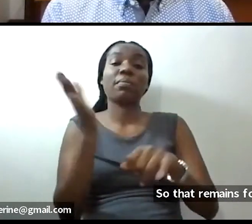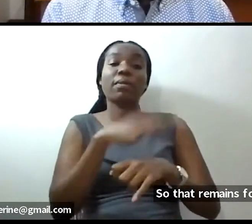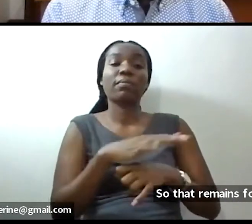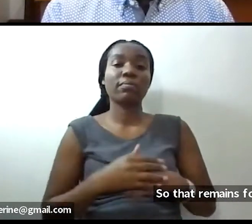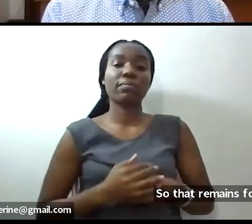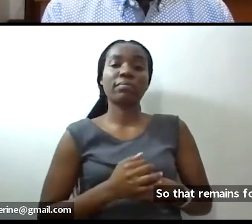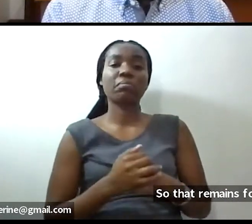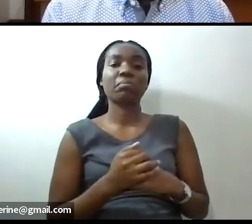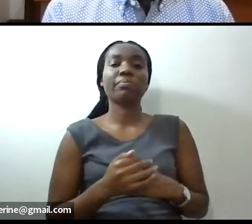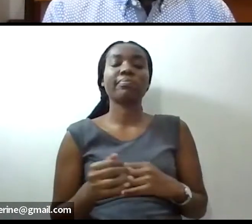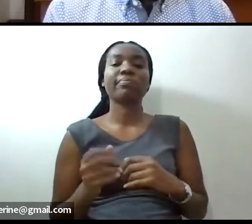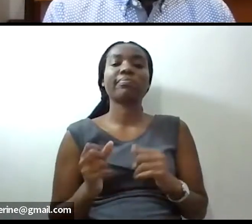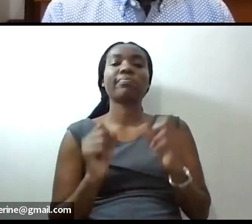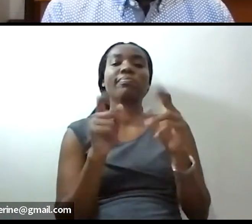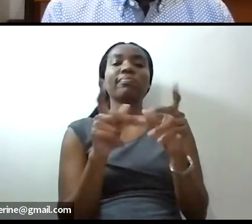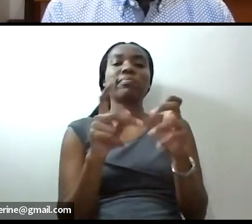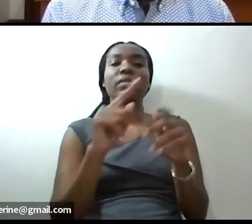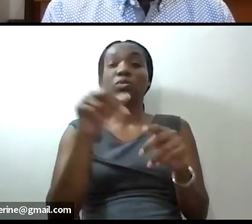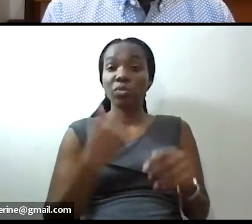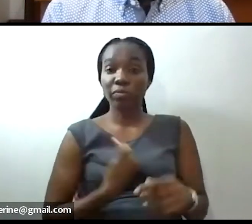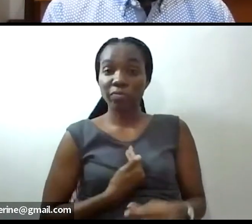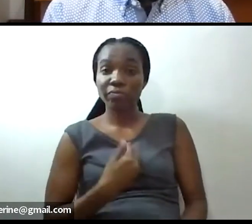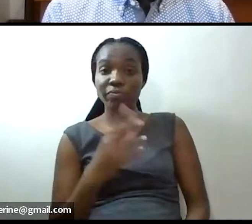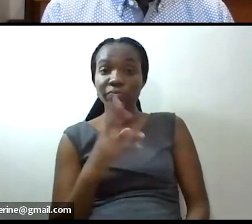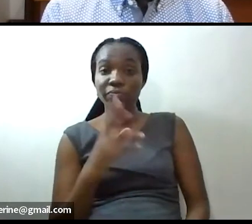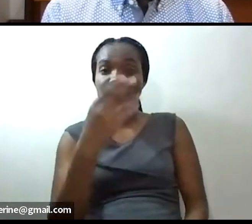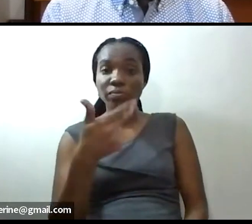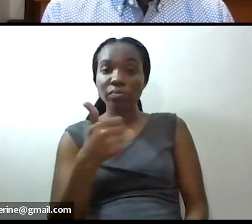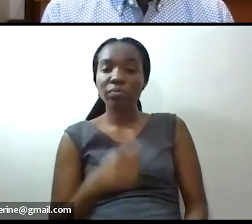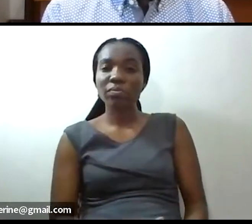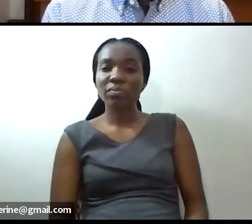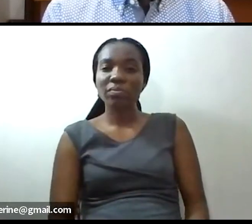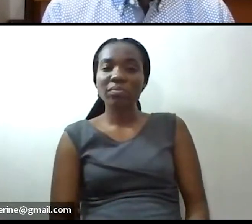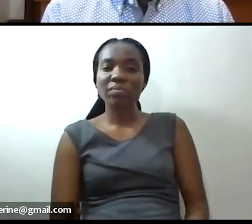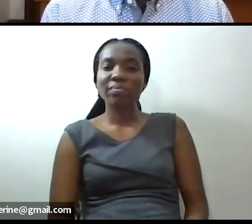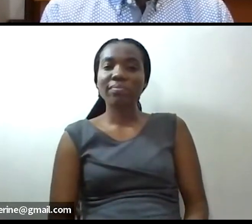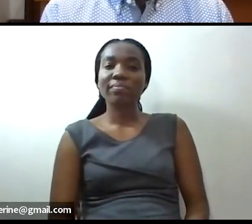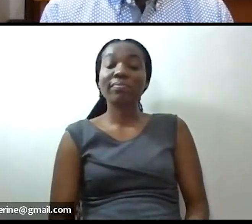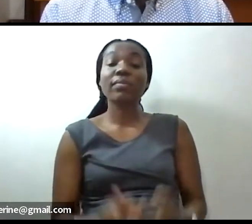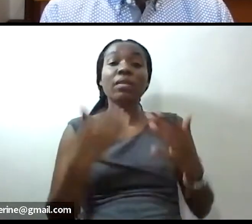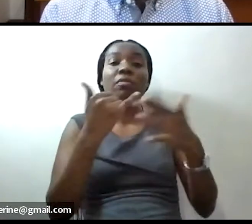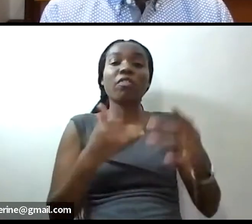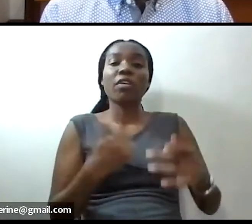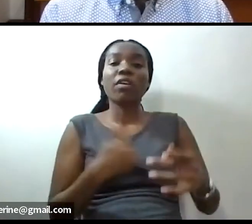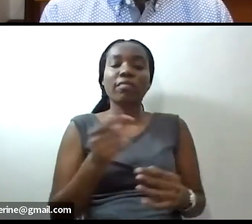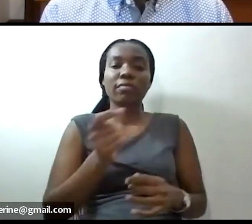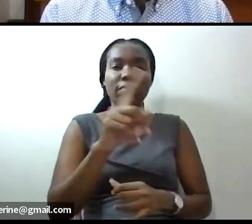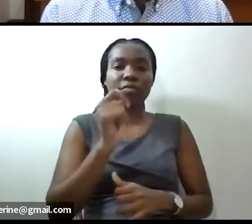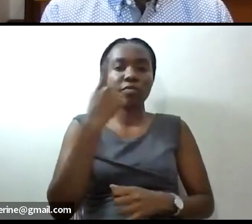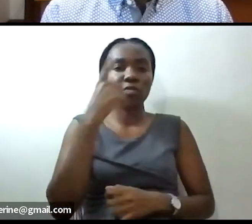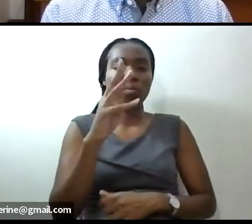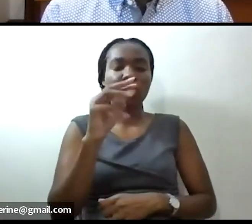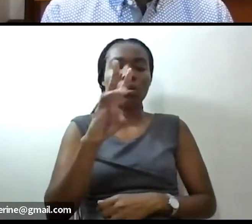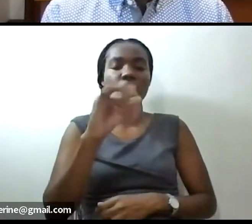All right. Richard, you have any question? There was a question by Muiha.